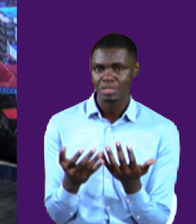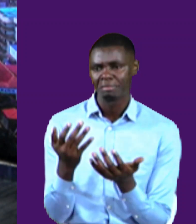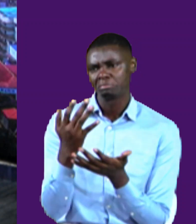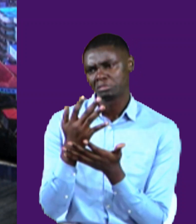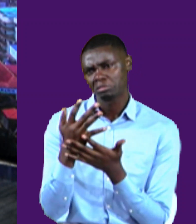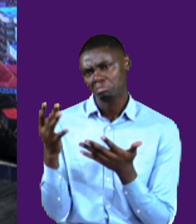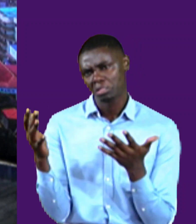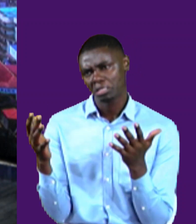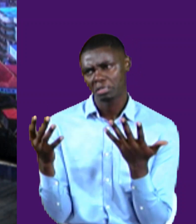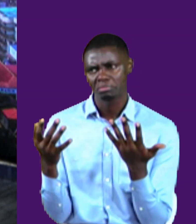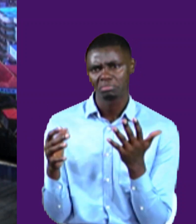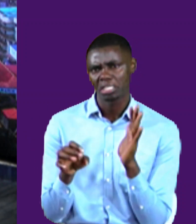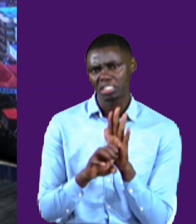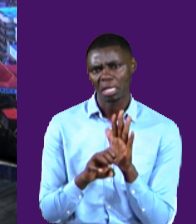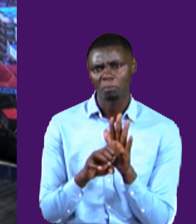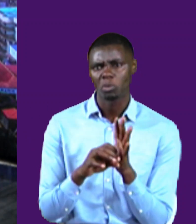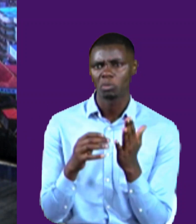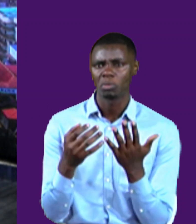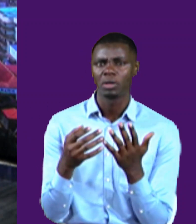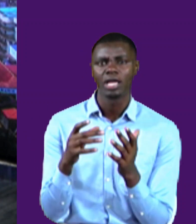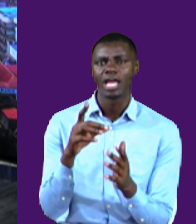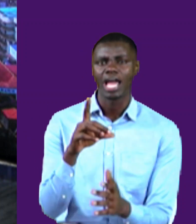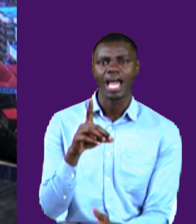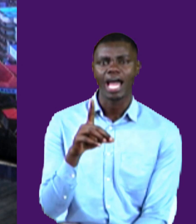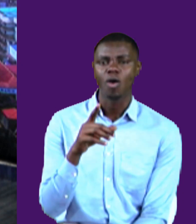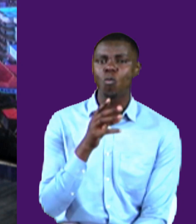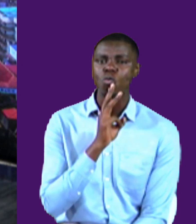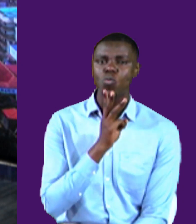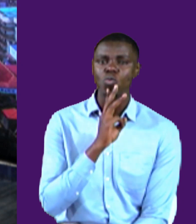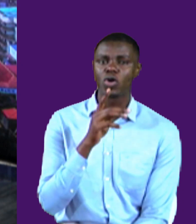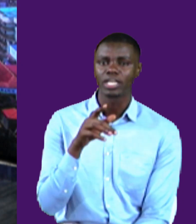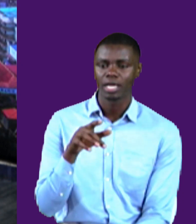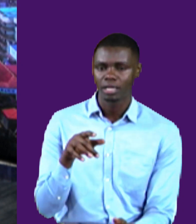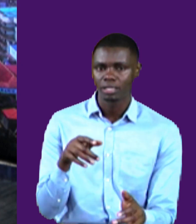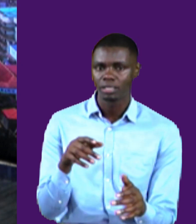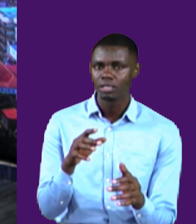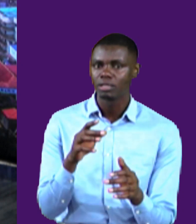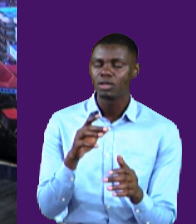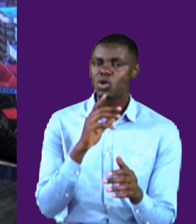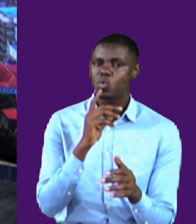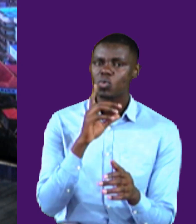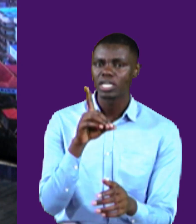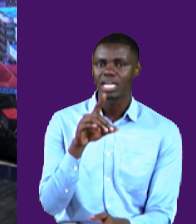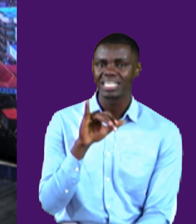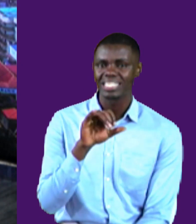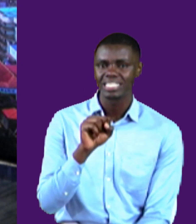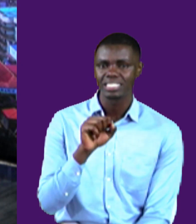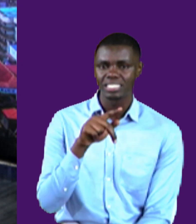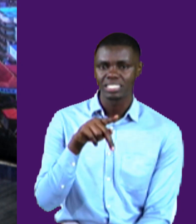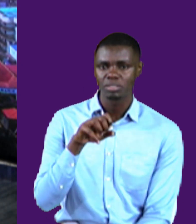something like a dispenser, you find that there is the